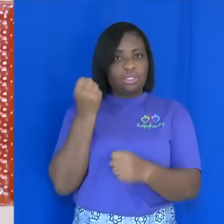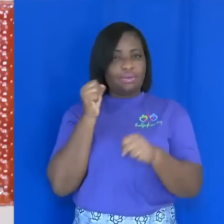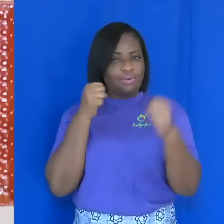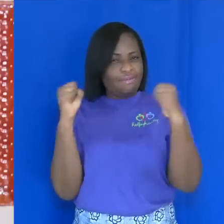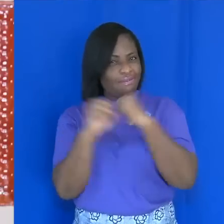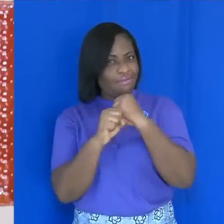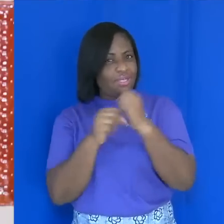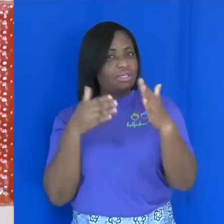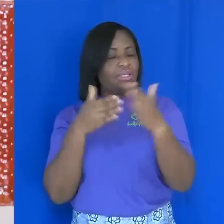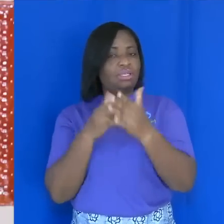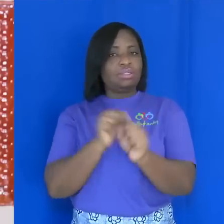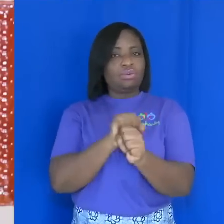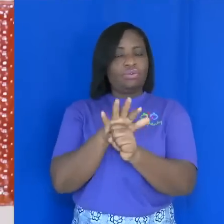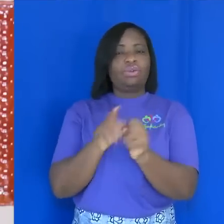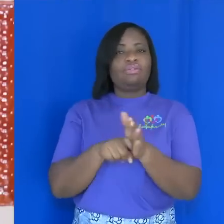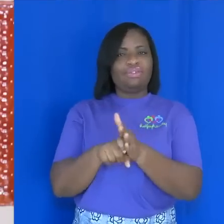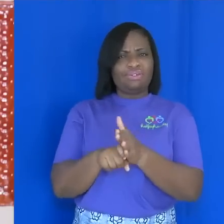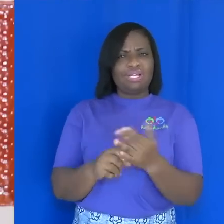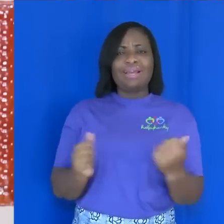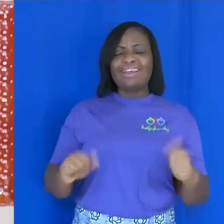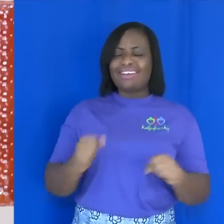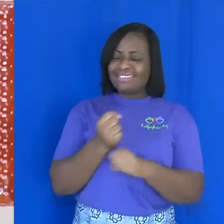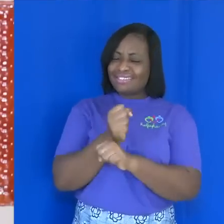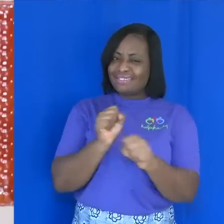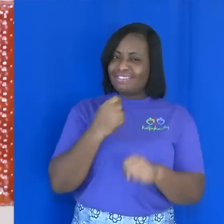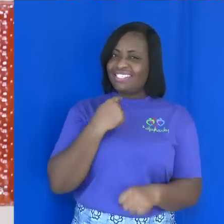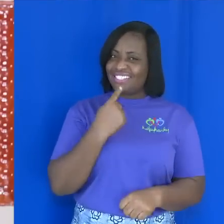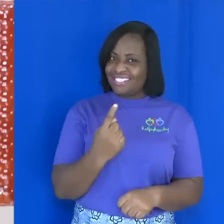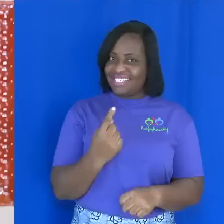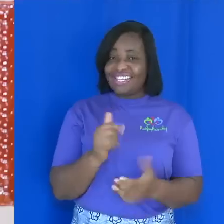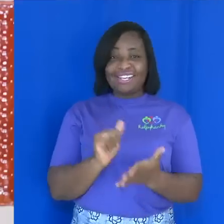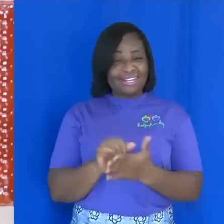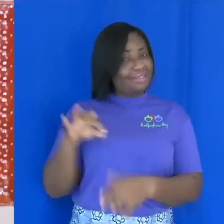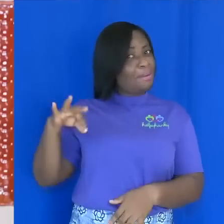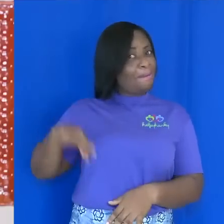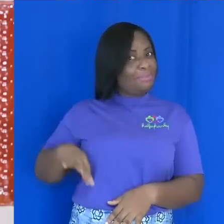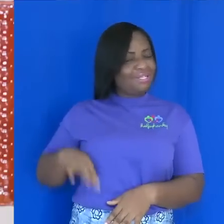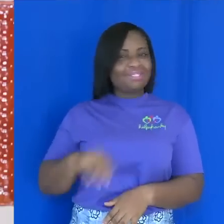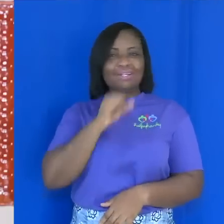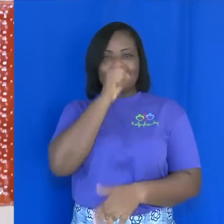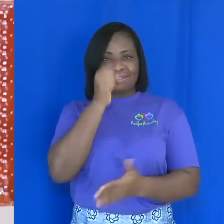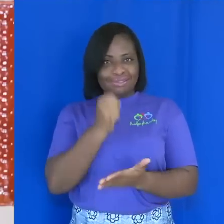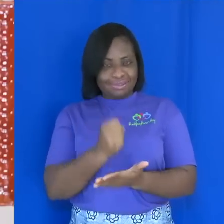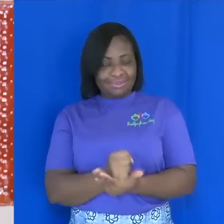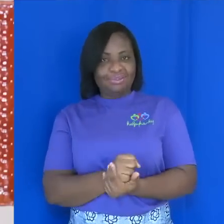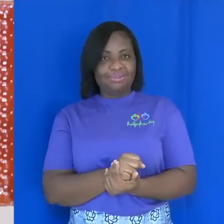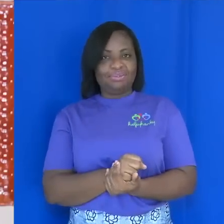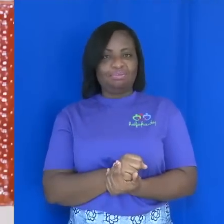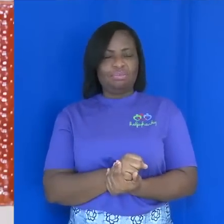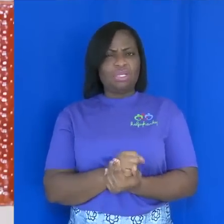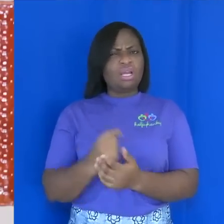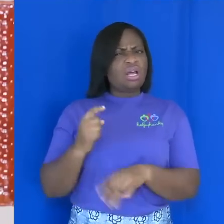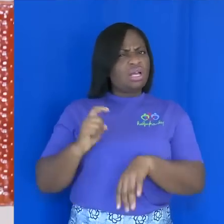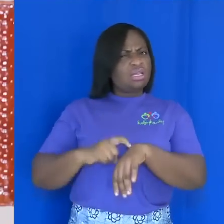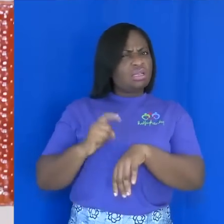against the pandemic. We can safely say that the benefits are showing. During